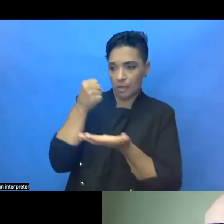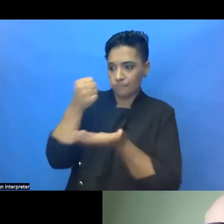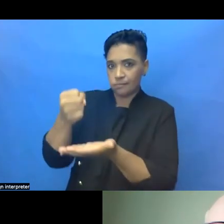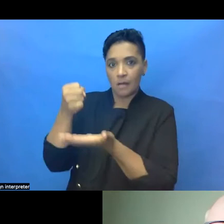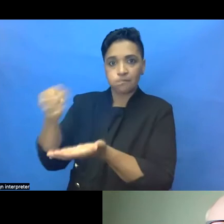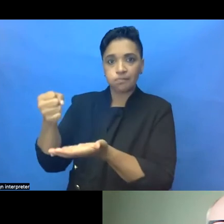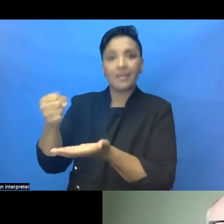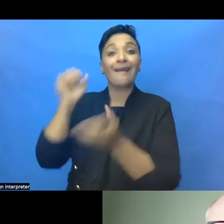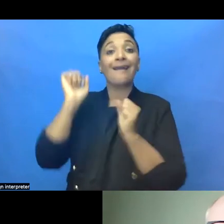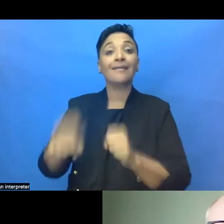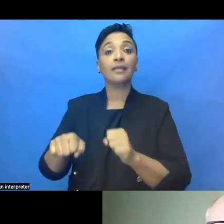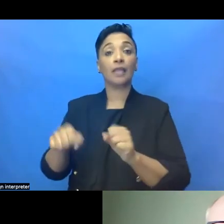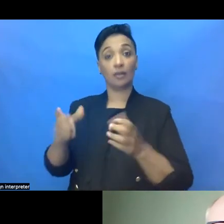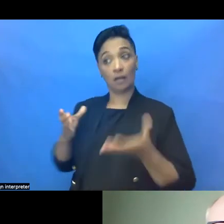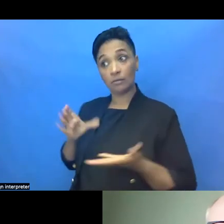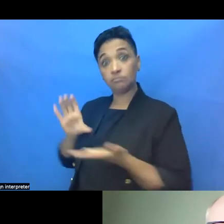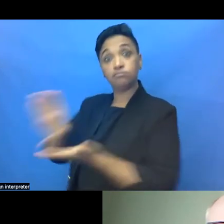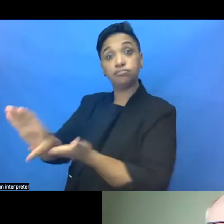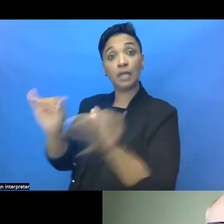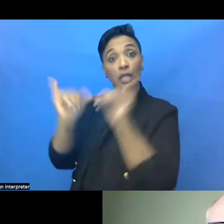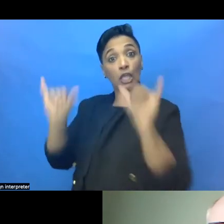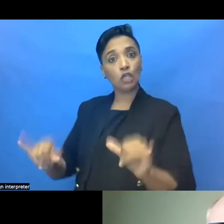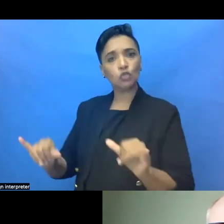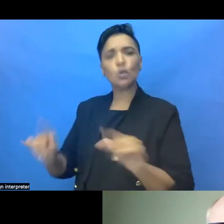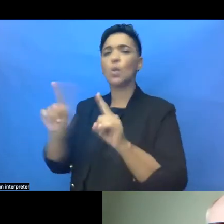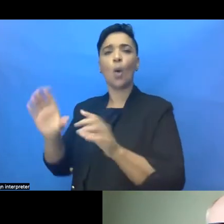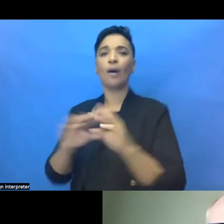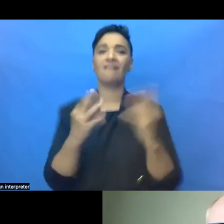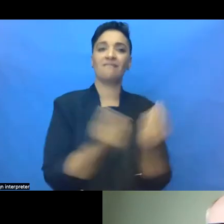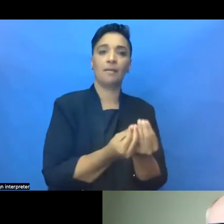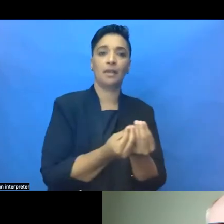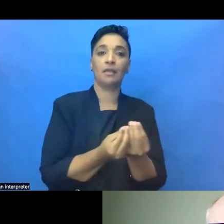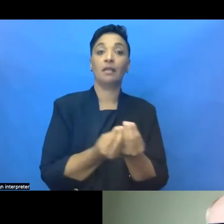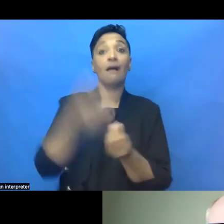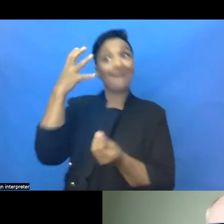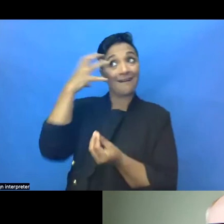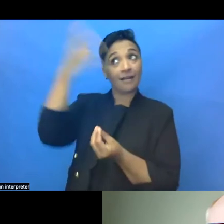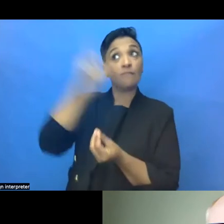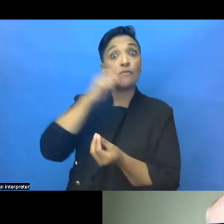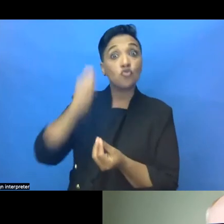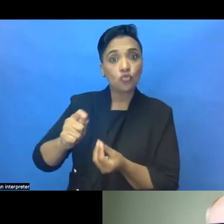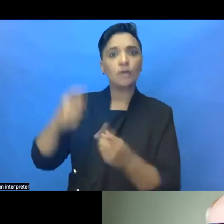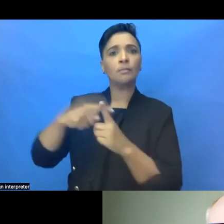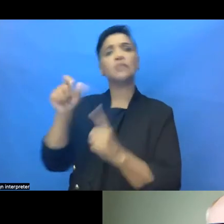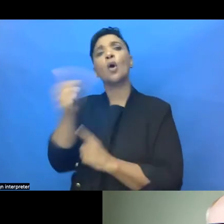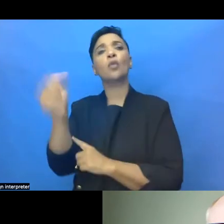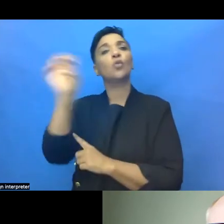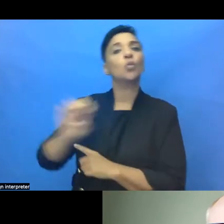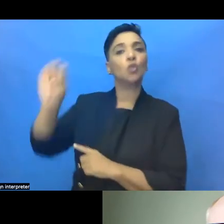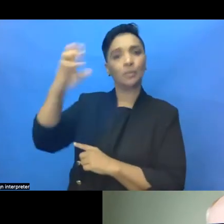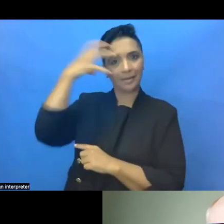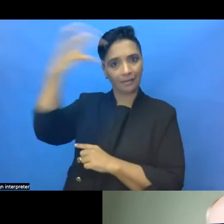to motivate the government of Ukraine and also other European governments to change the system. These children